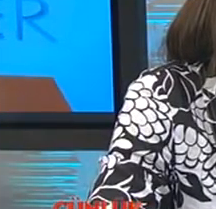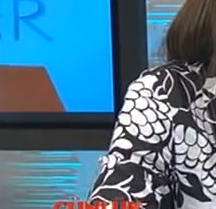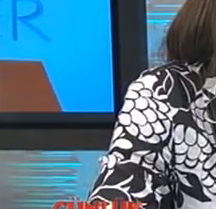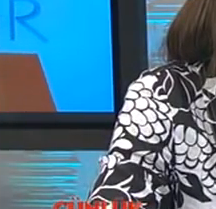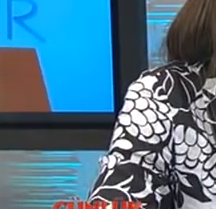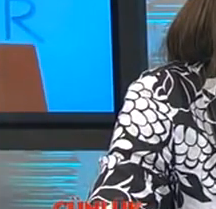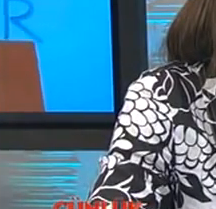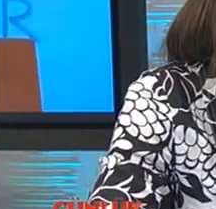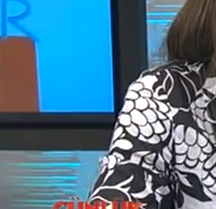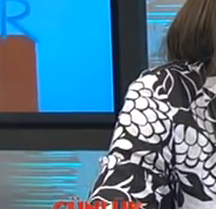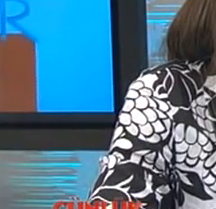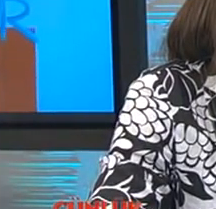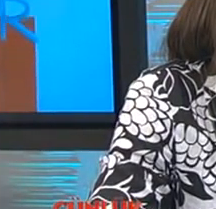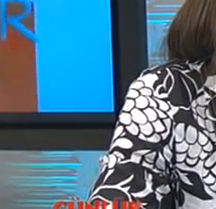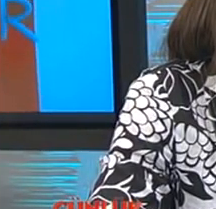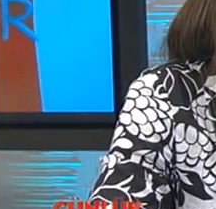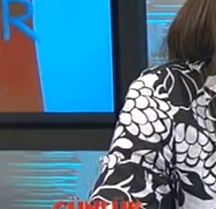that children